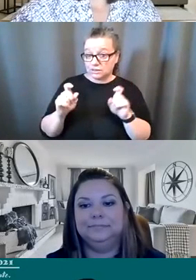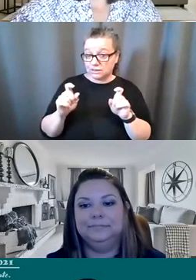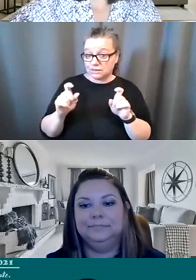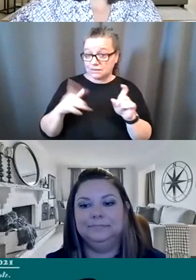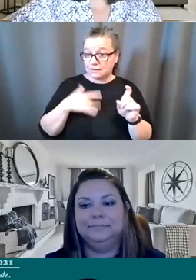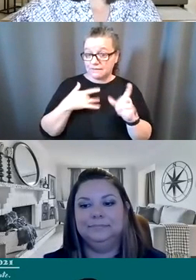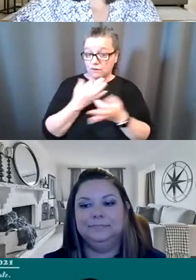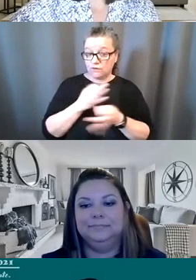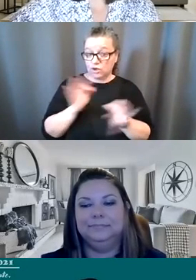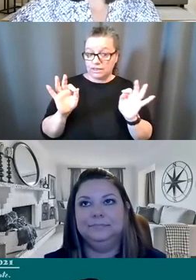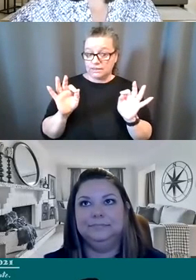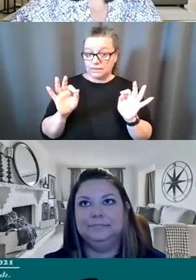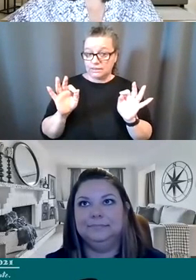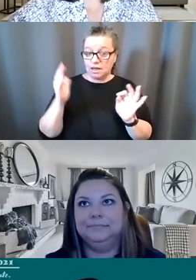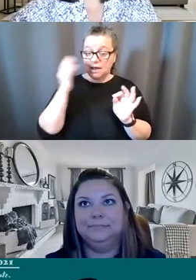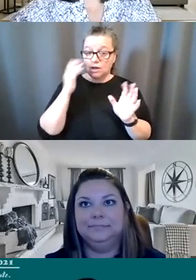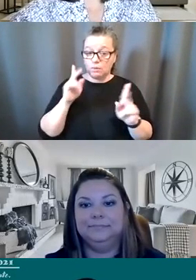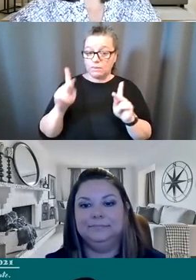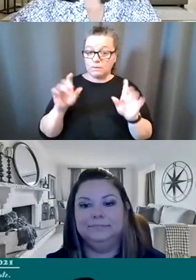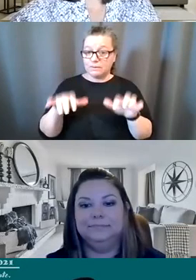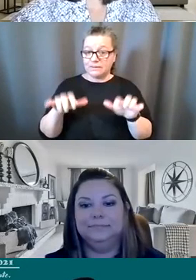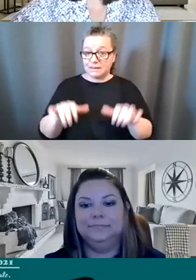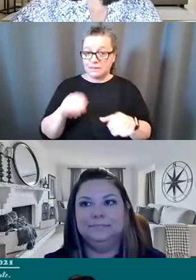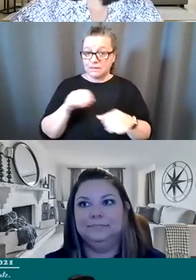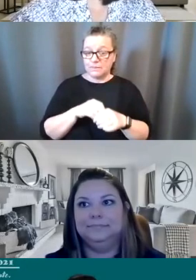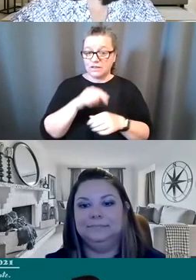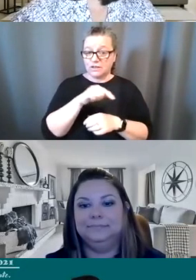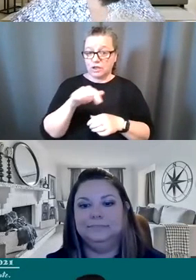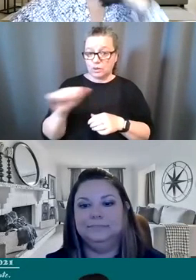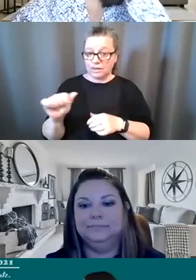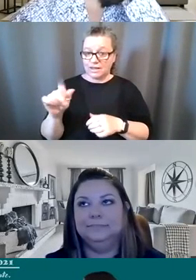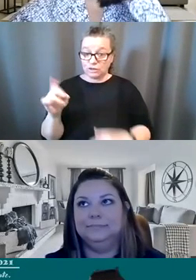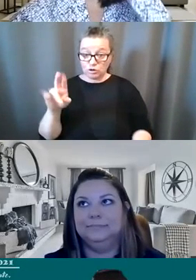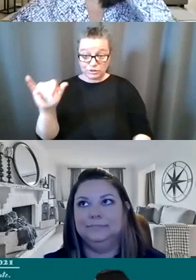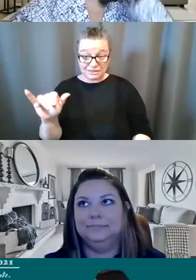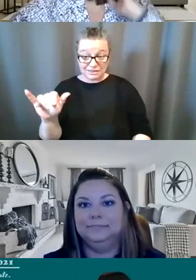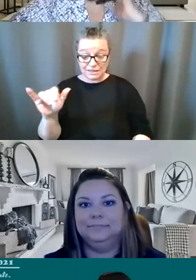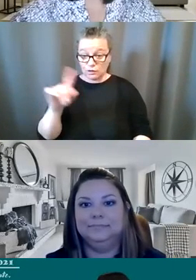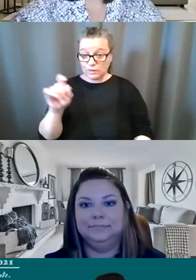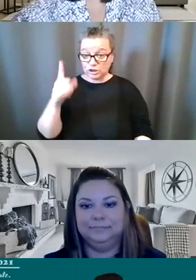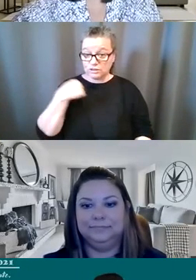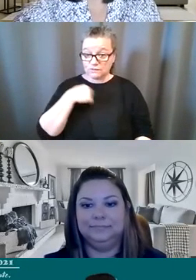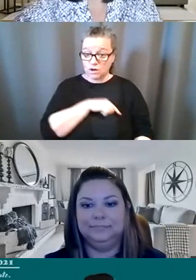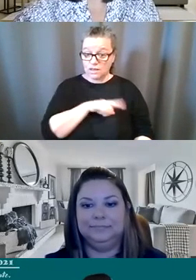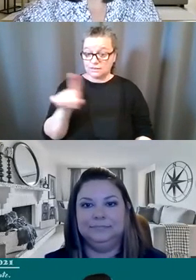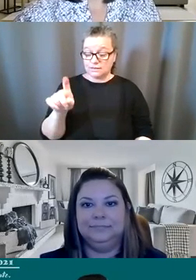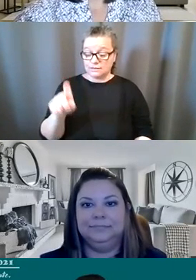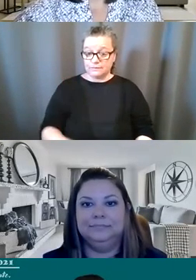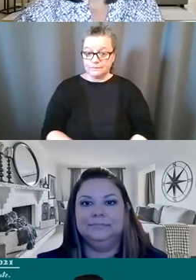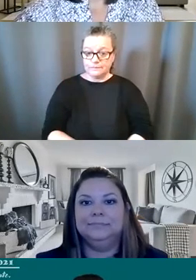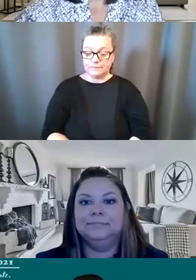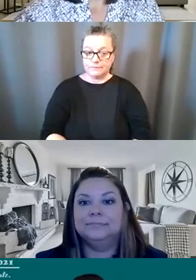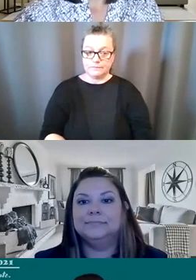feel free. I know folks have been typing them into the Q&A. So Christy, are there any questions for us?